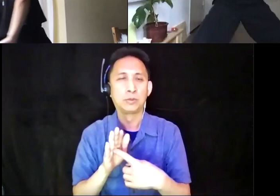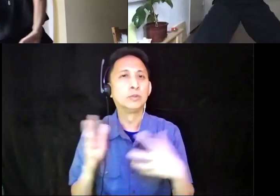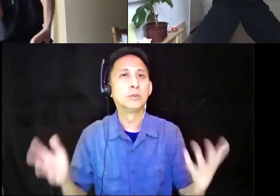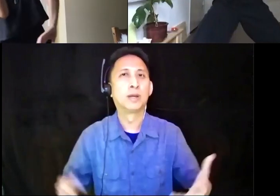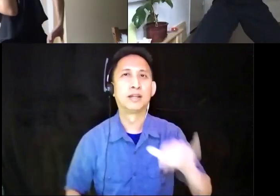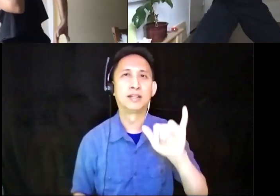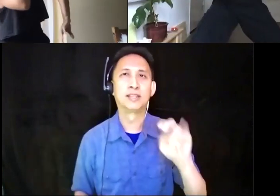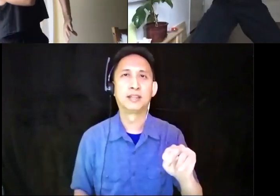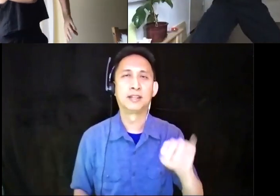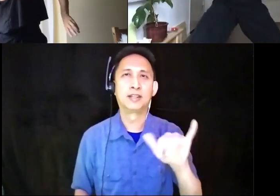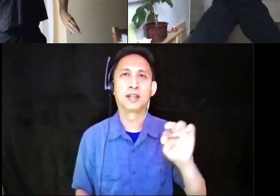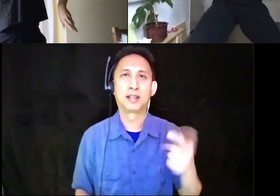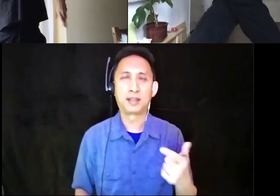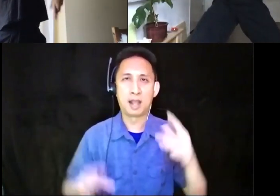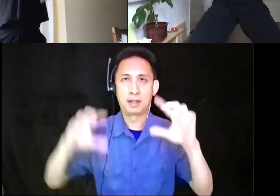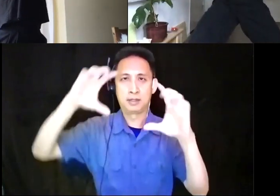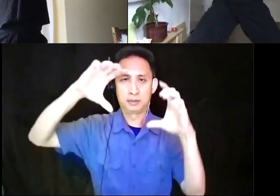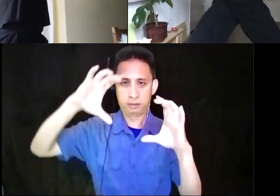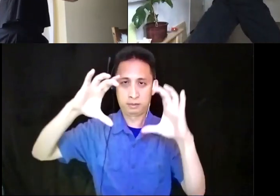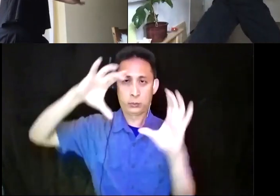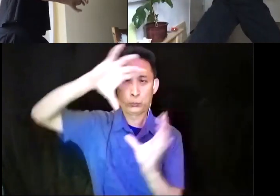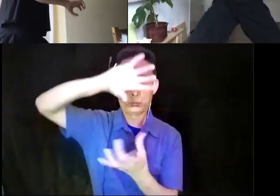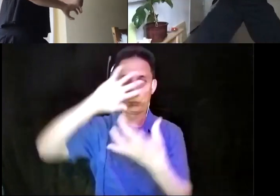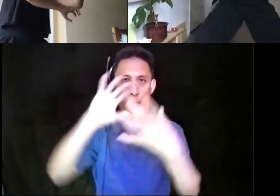yin-yang, primordial